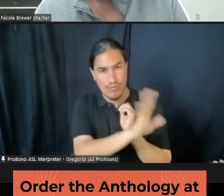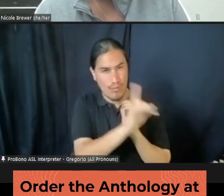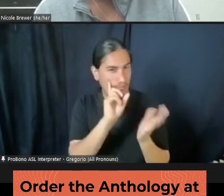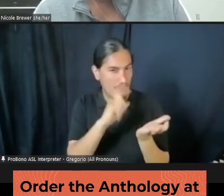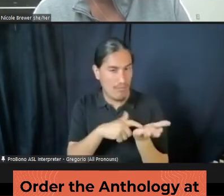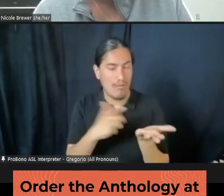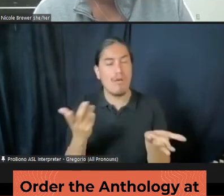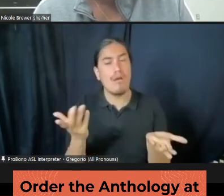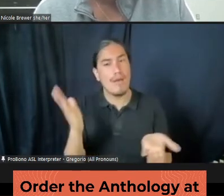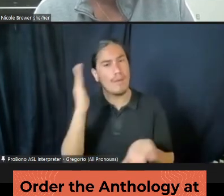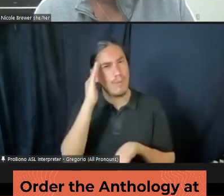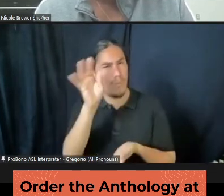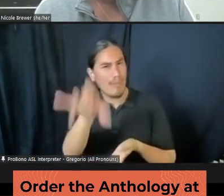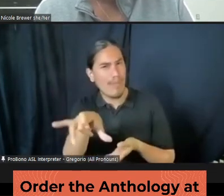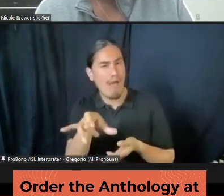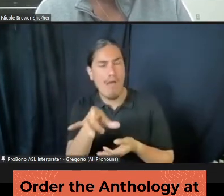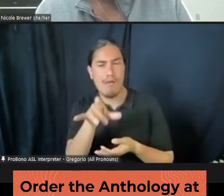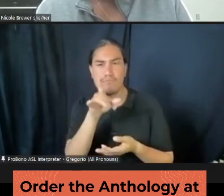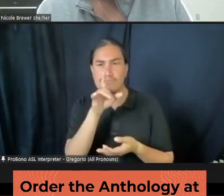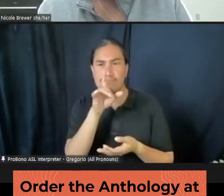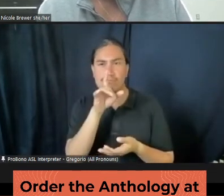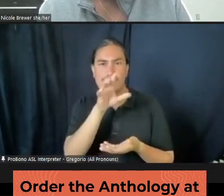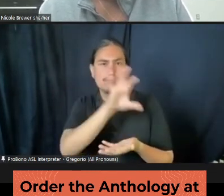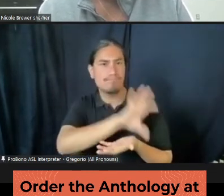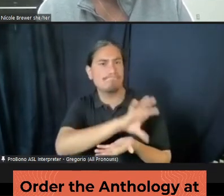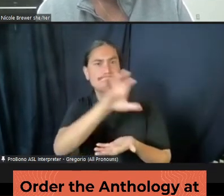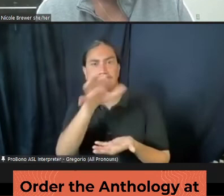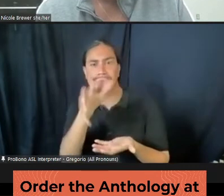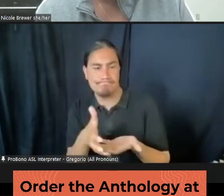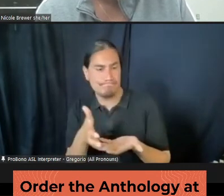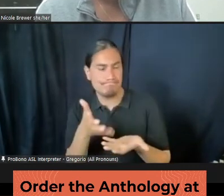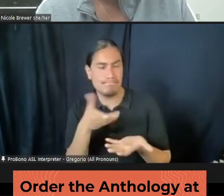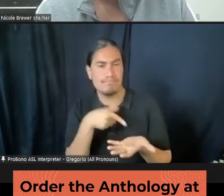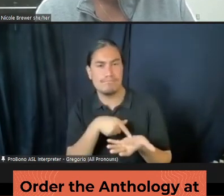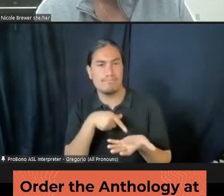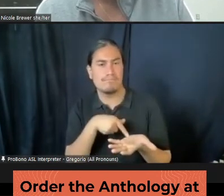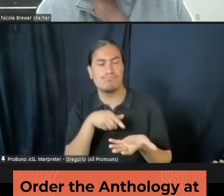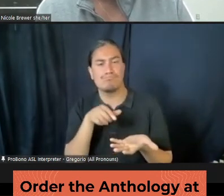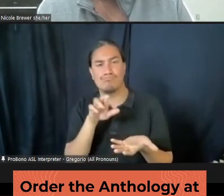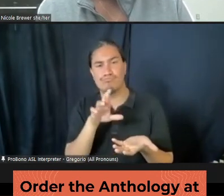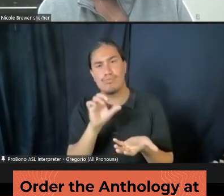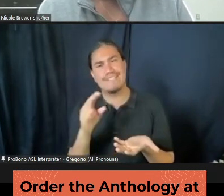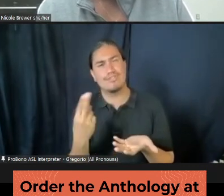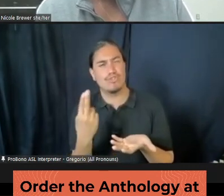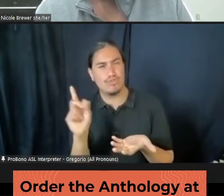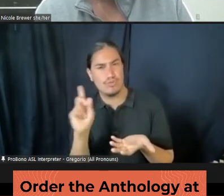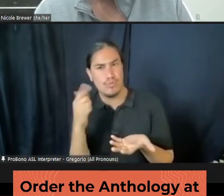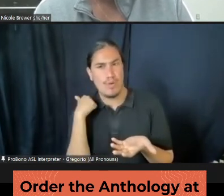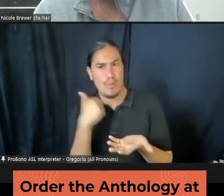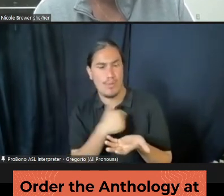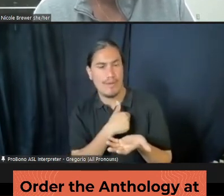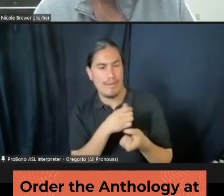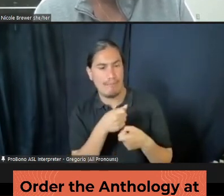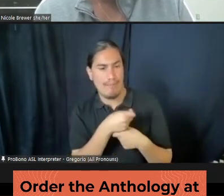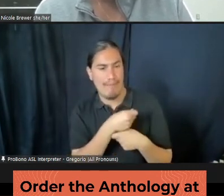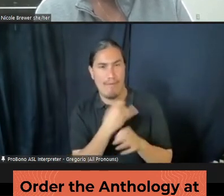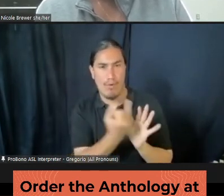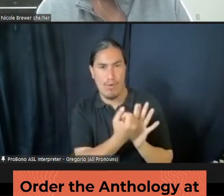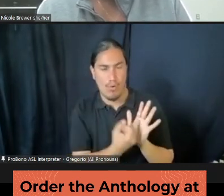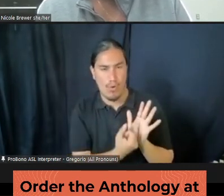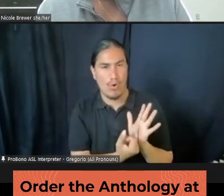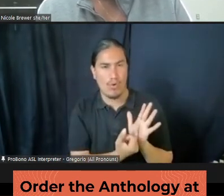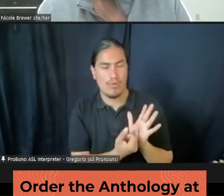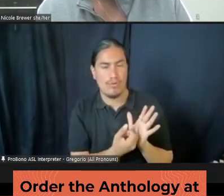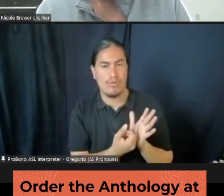that there is a richness to the way we make art that is not,